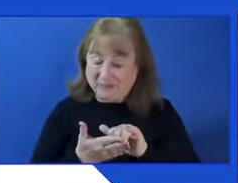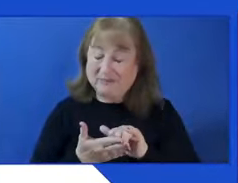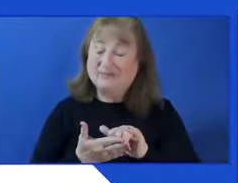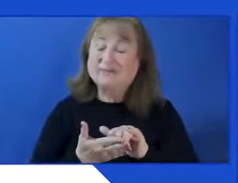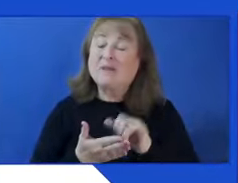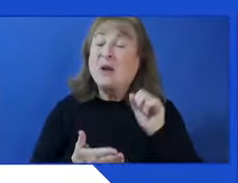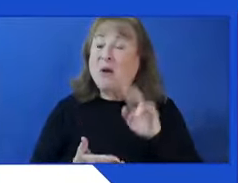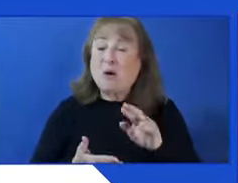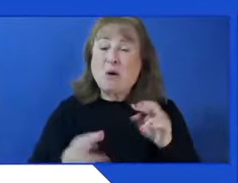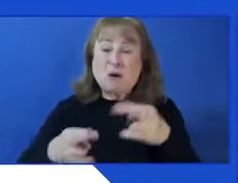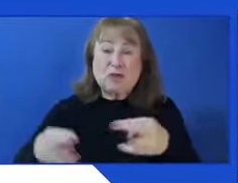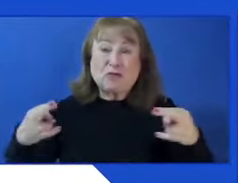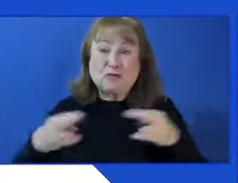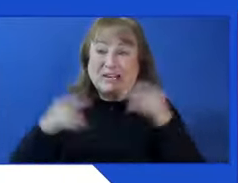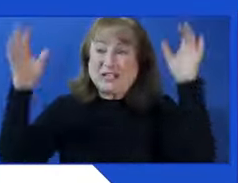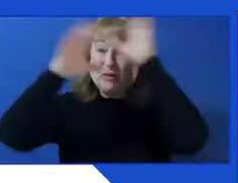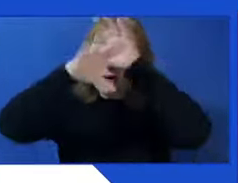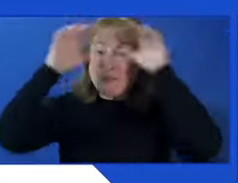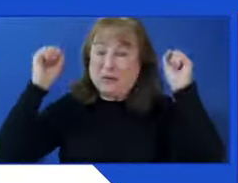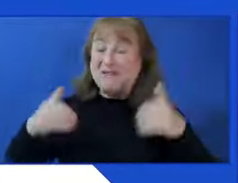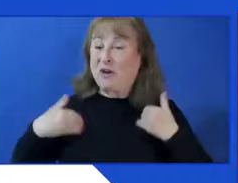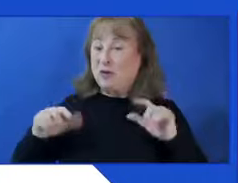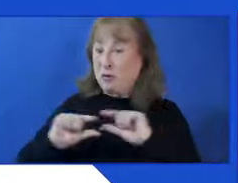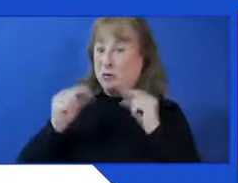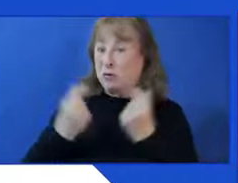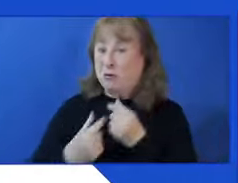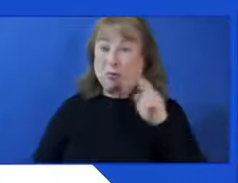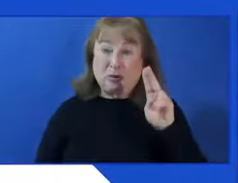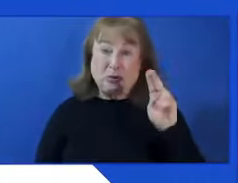or the regional president of his youth group, USY.